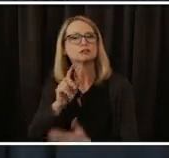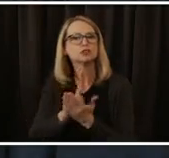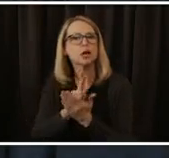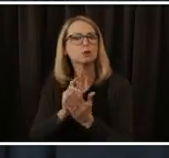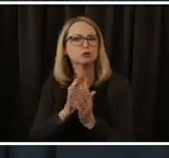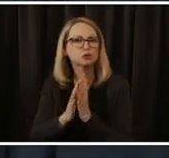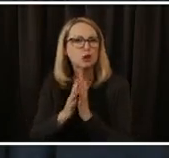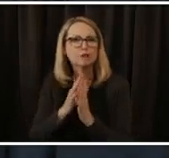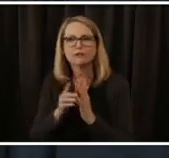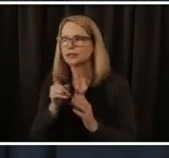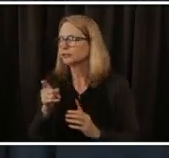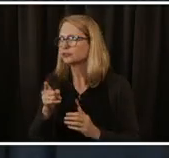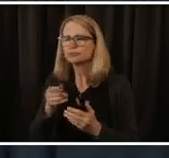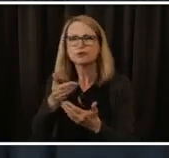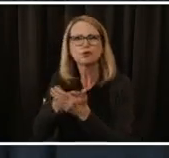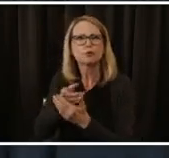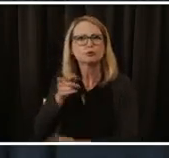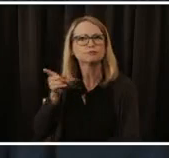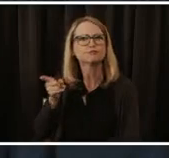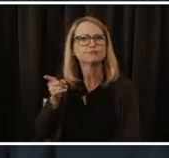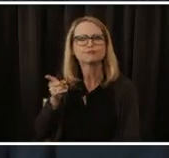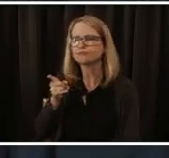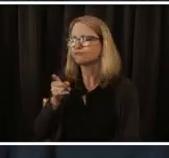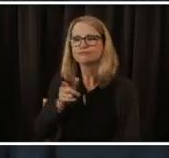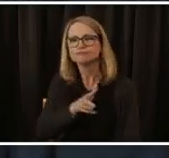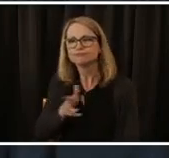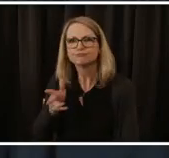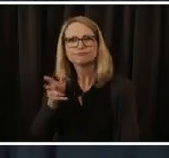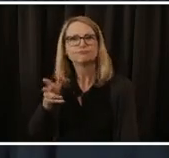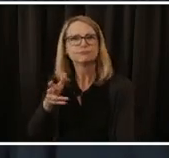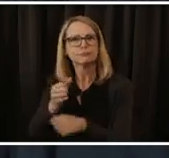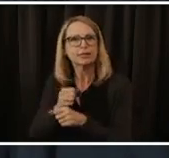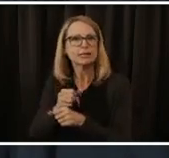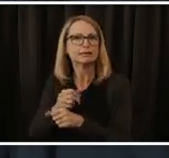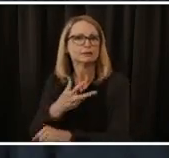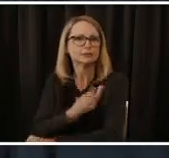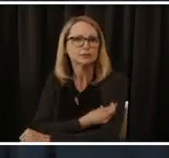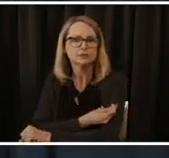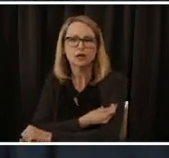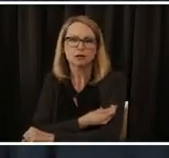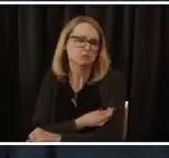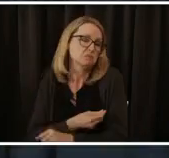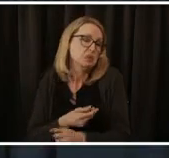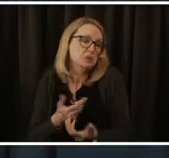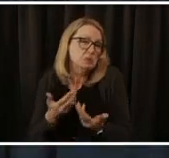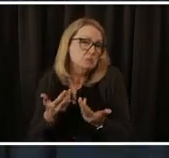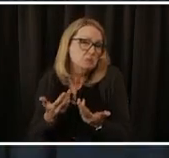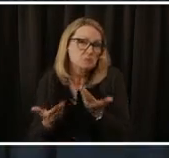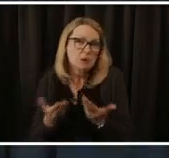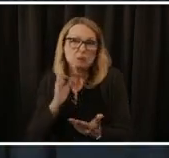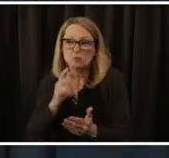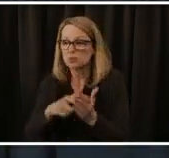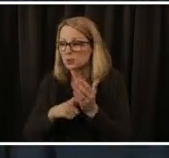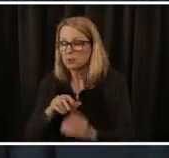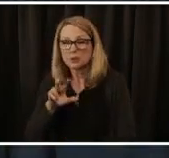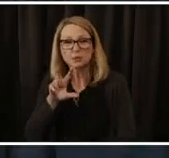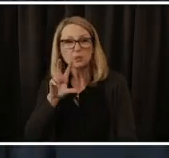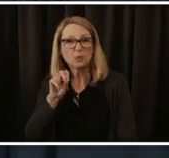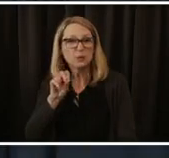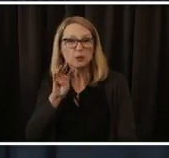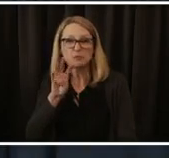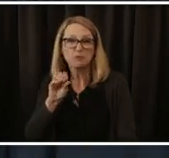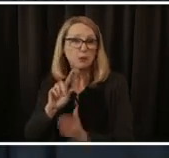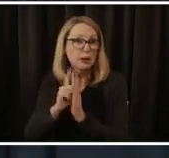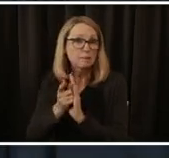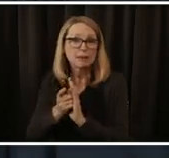open till 6. But there may be a little wait at 5. Maybe it'll take you 40 minutes, but most of the day it'll take 15 minutes.